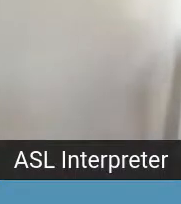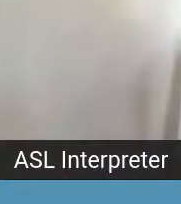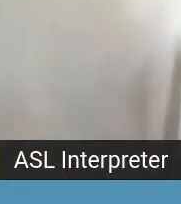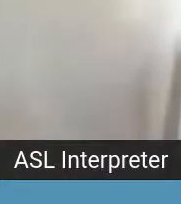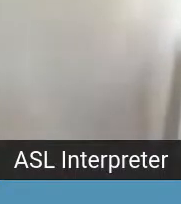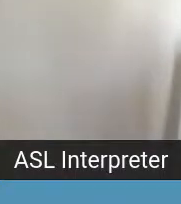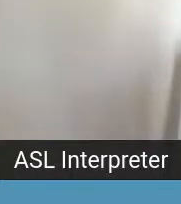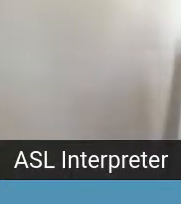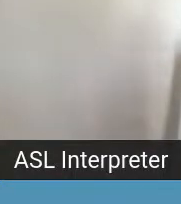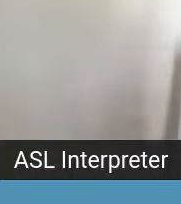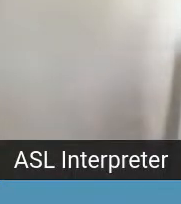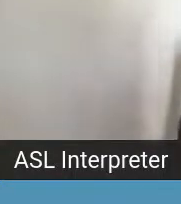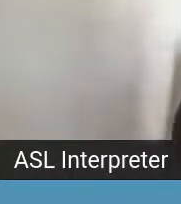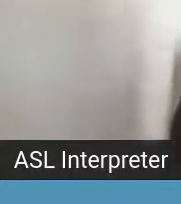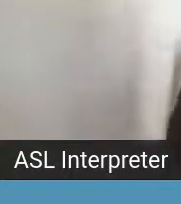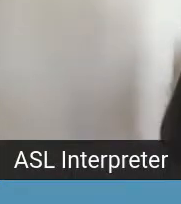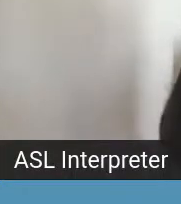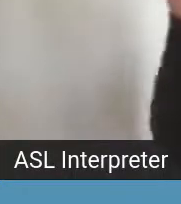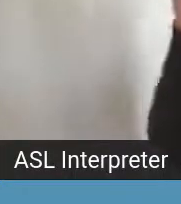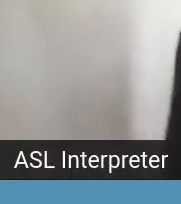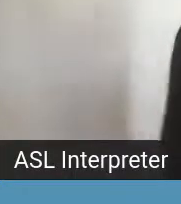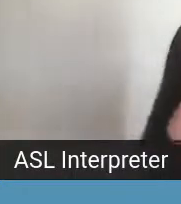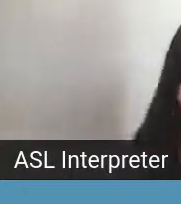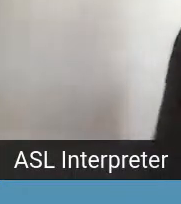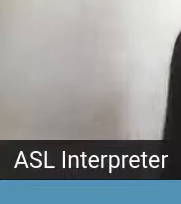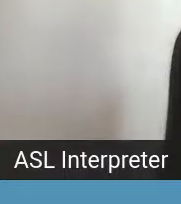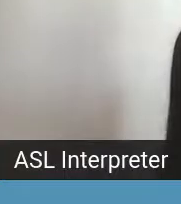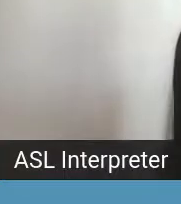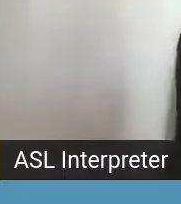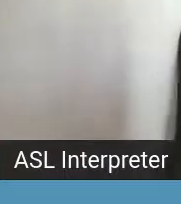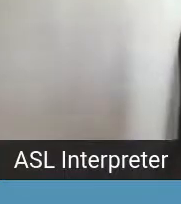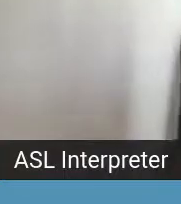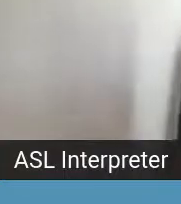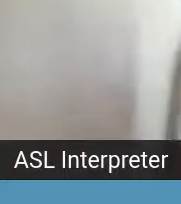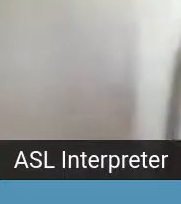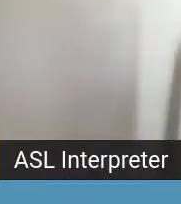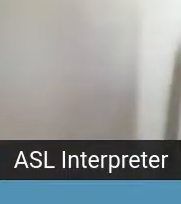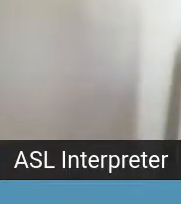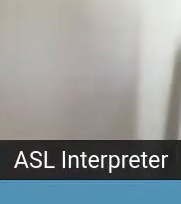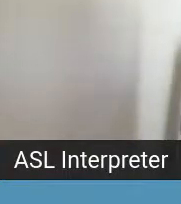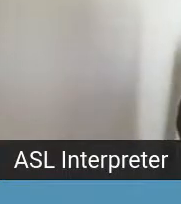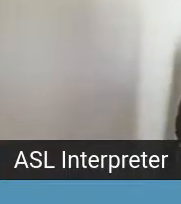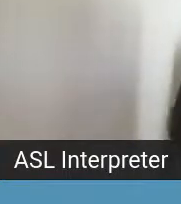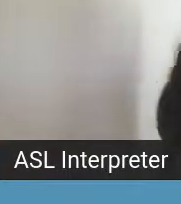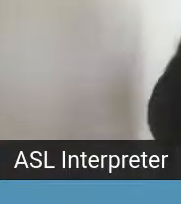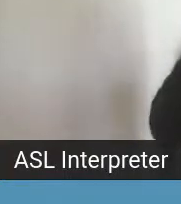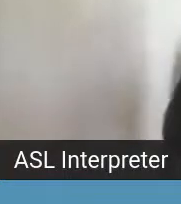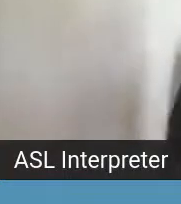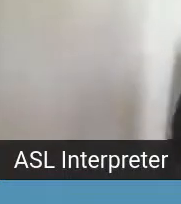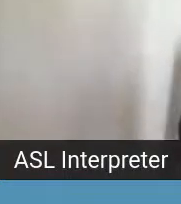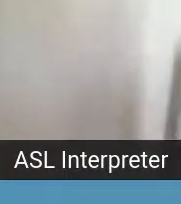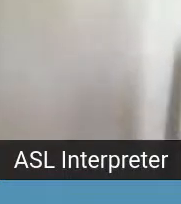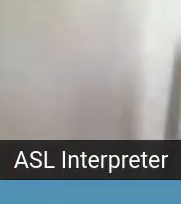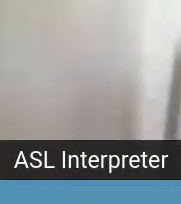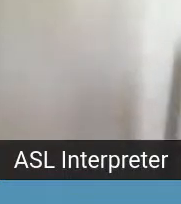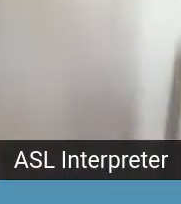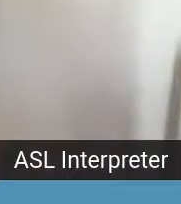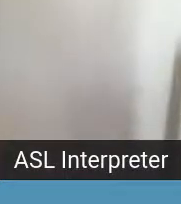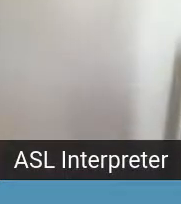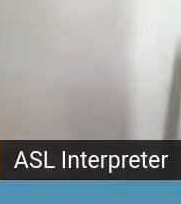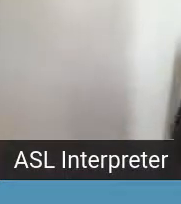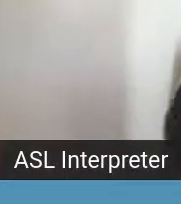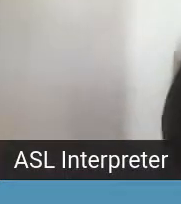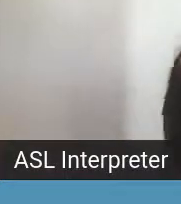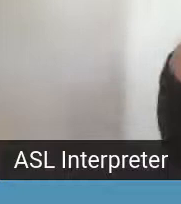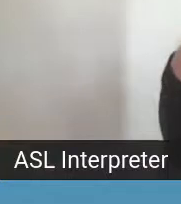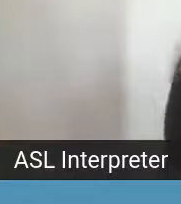purchase, and you want to fix that right away. And again, if you're seeing lots of people entering the funnel and not exiting the funnel, what's going